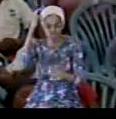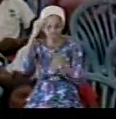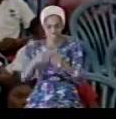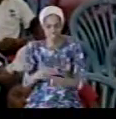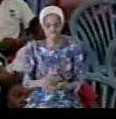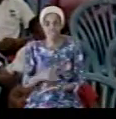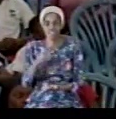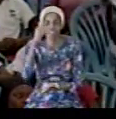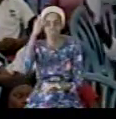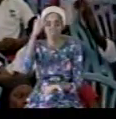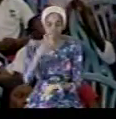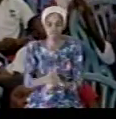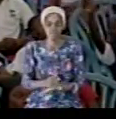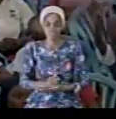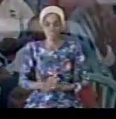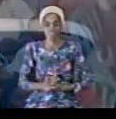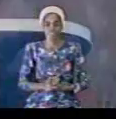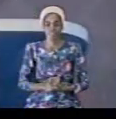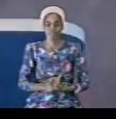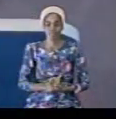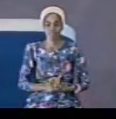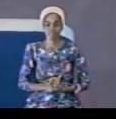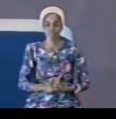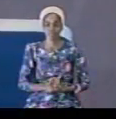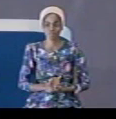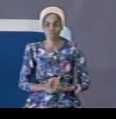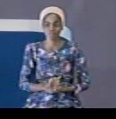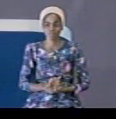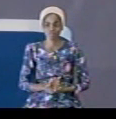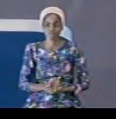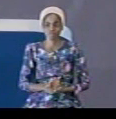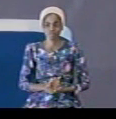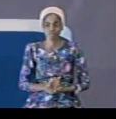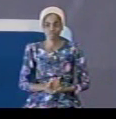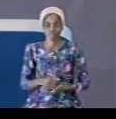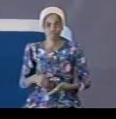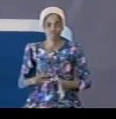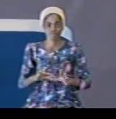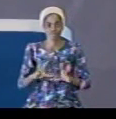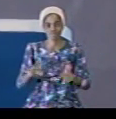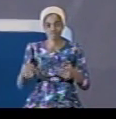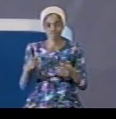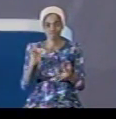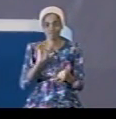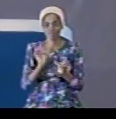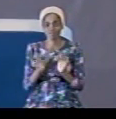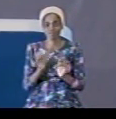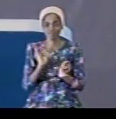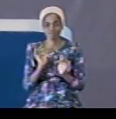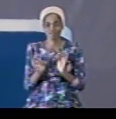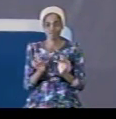name. Amen. Let's go online.